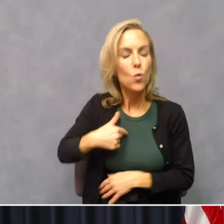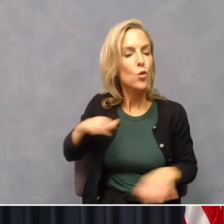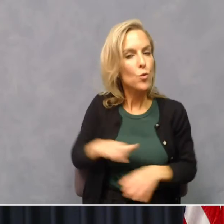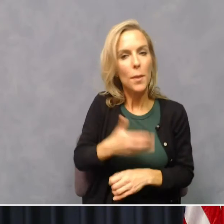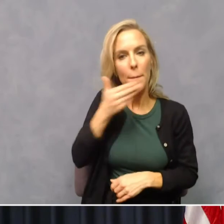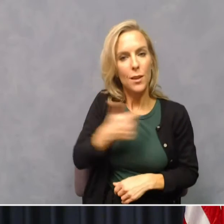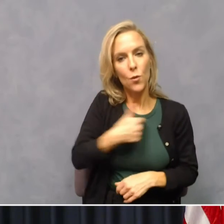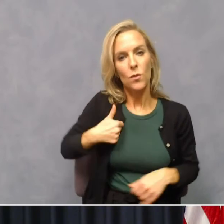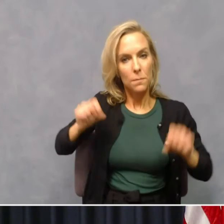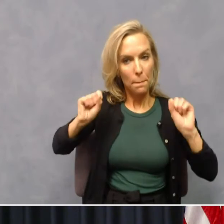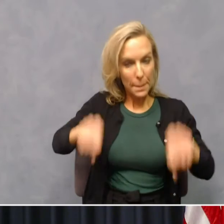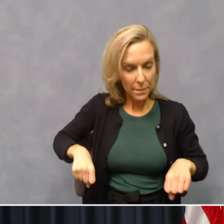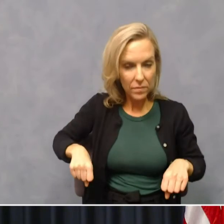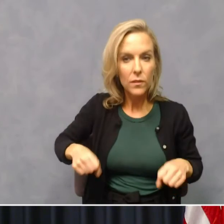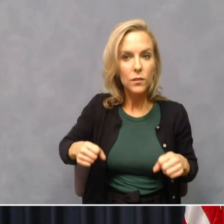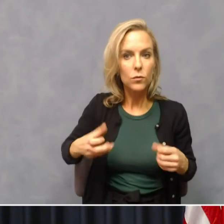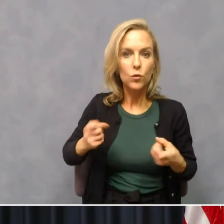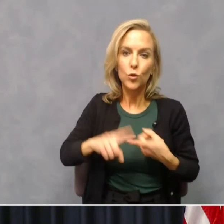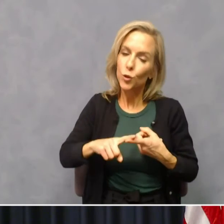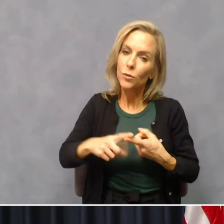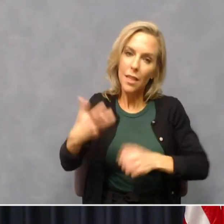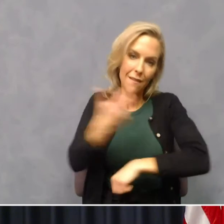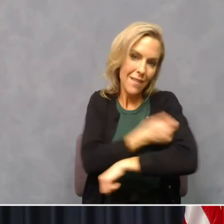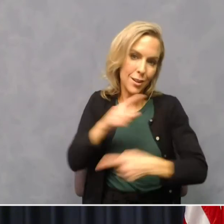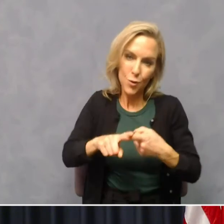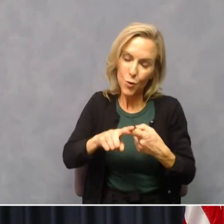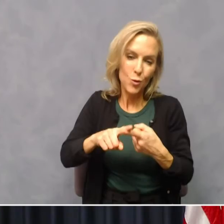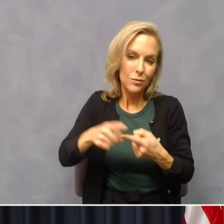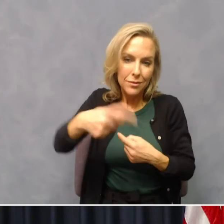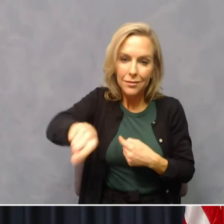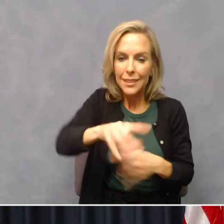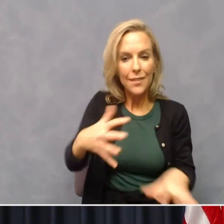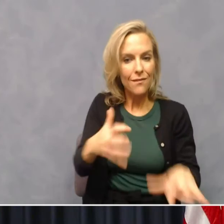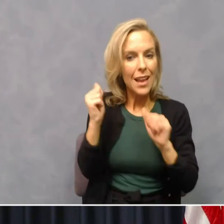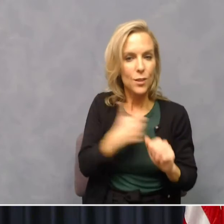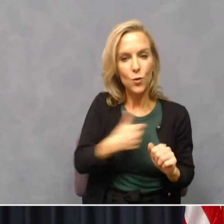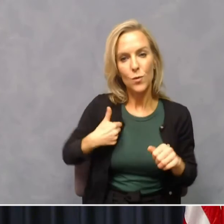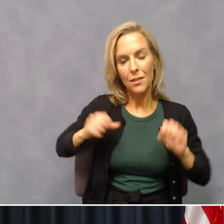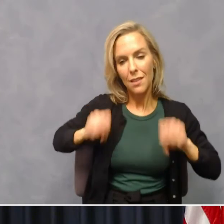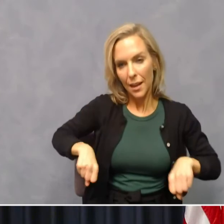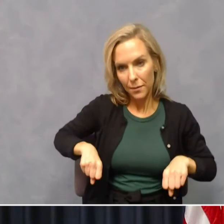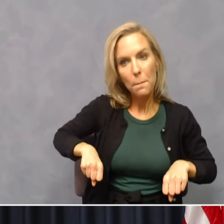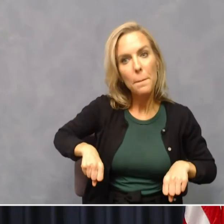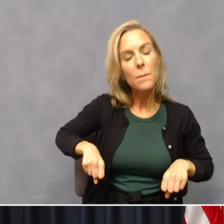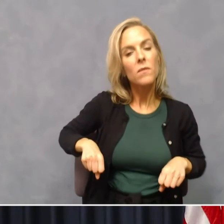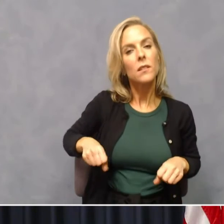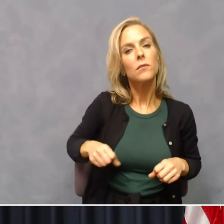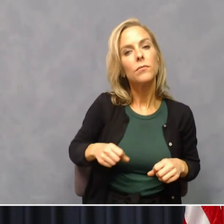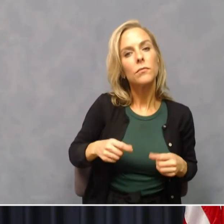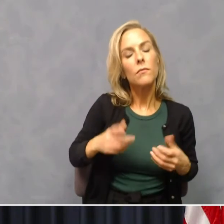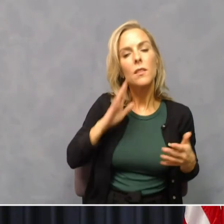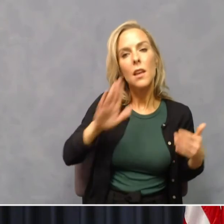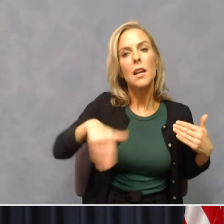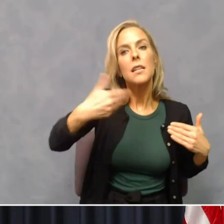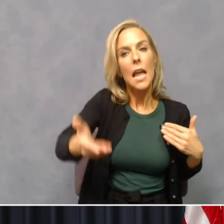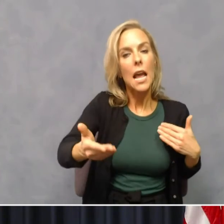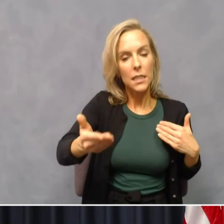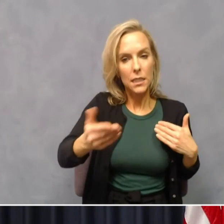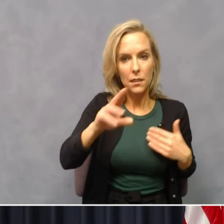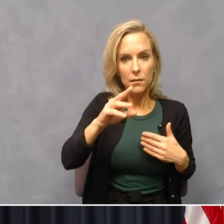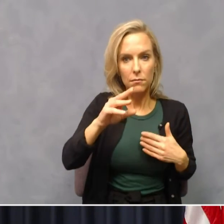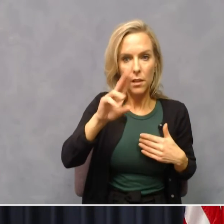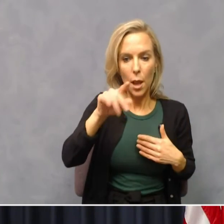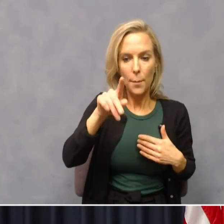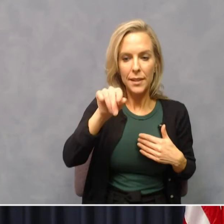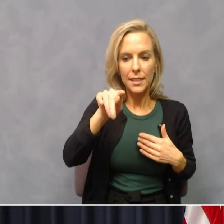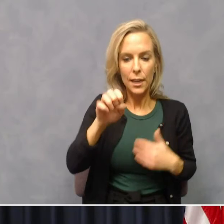can. And I want to get this vaccine to you as fast as we can. So we will have another update tomorrow at